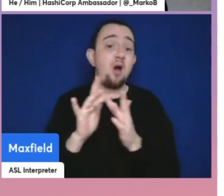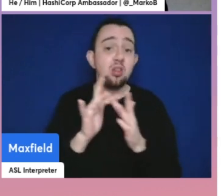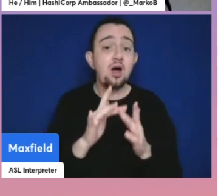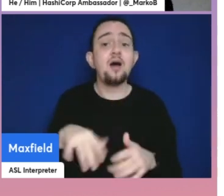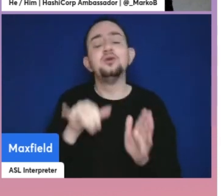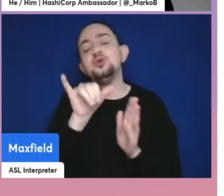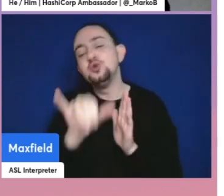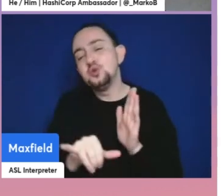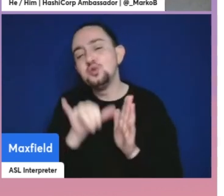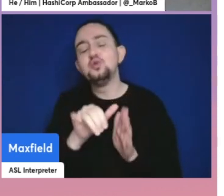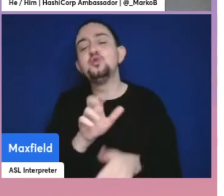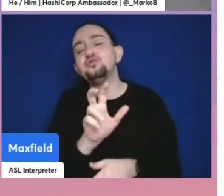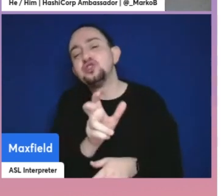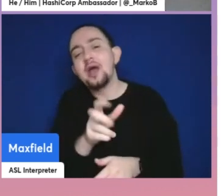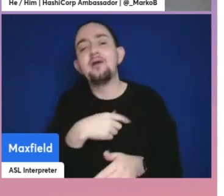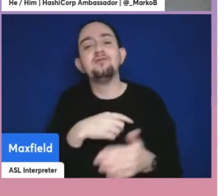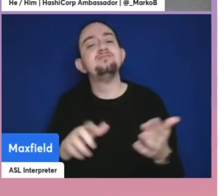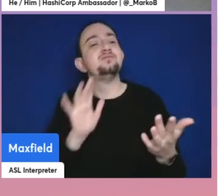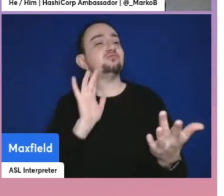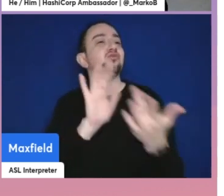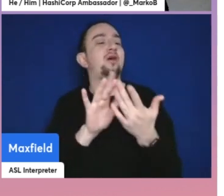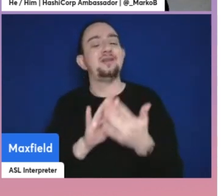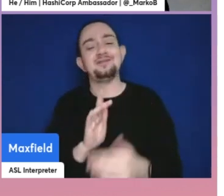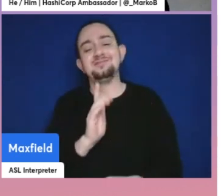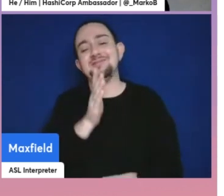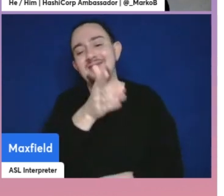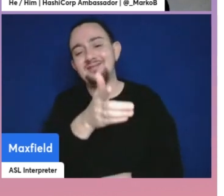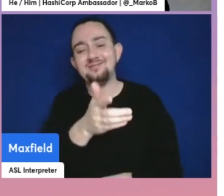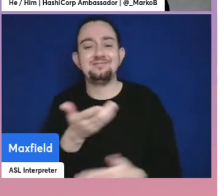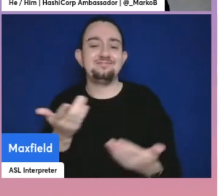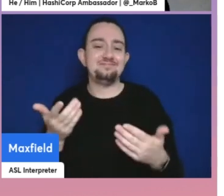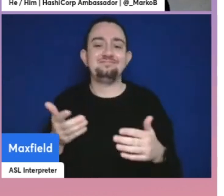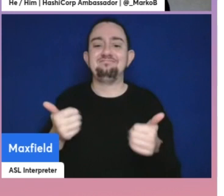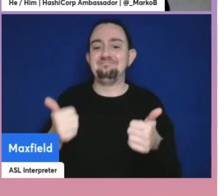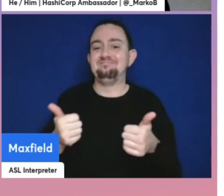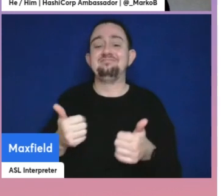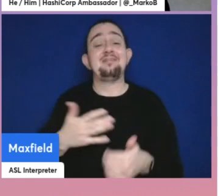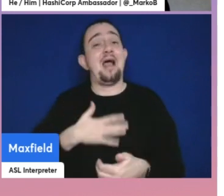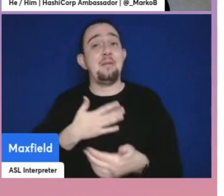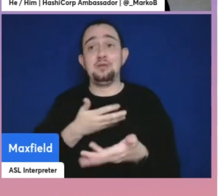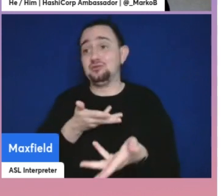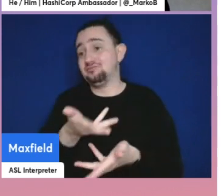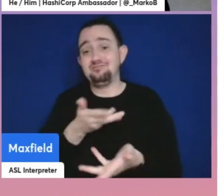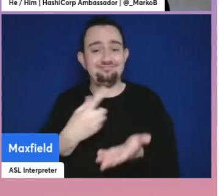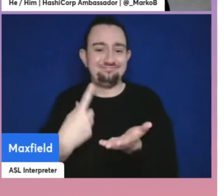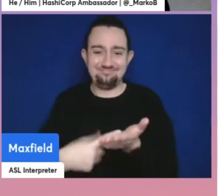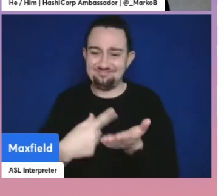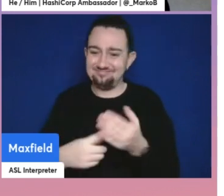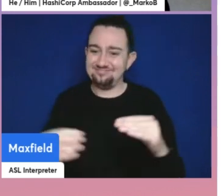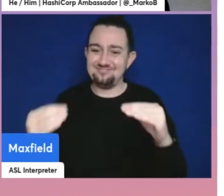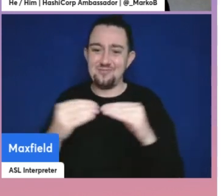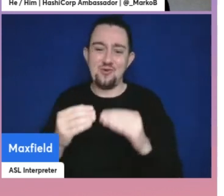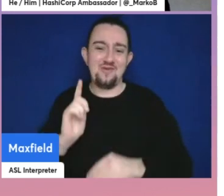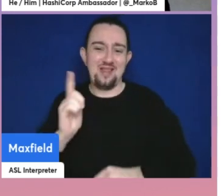afterwards if you have any questions, but feel free to reach out or connect. I'm happy to kind of have those discussions offline as